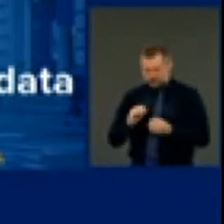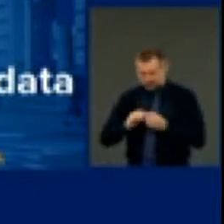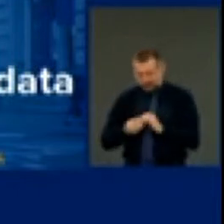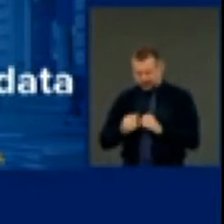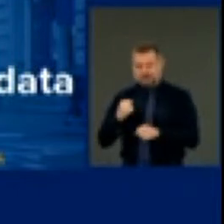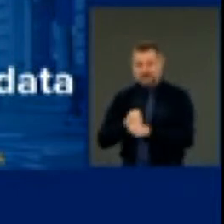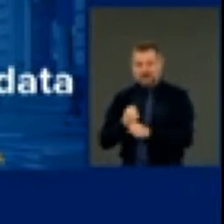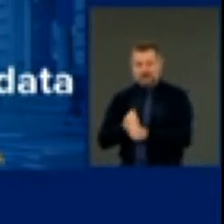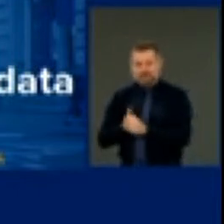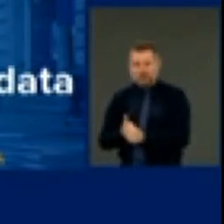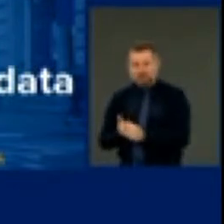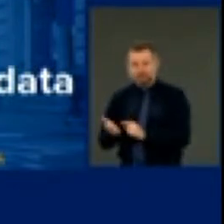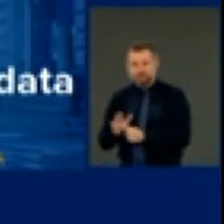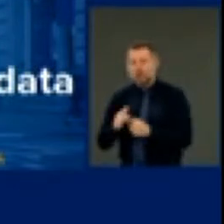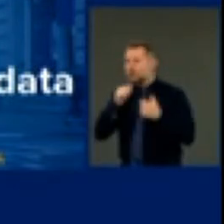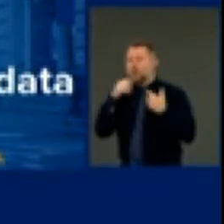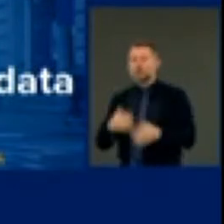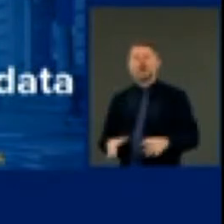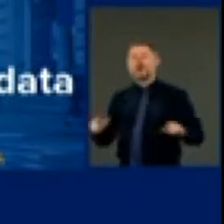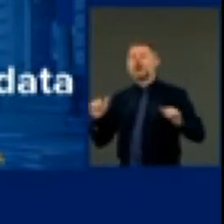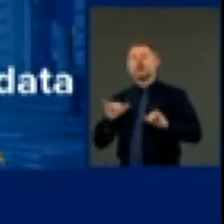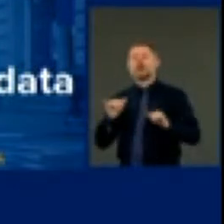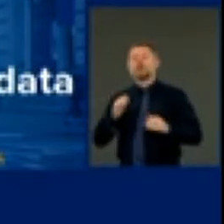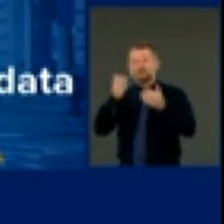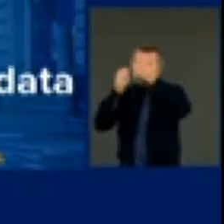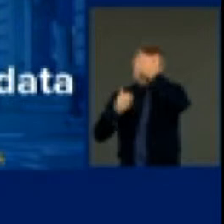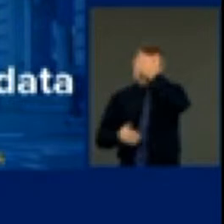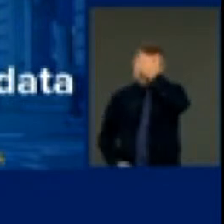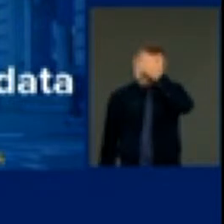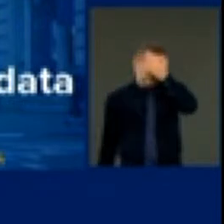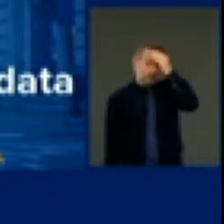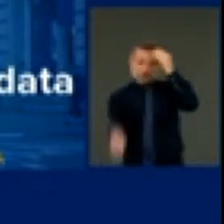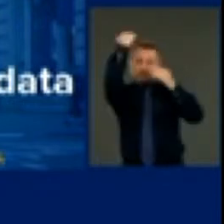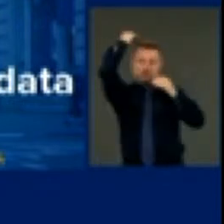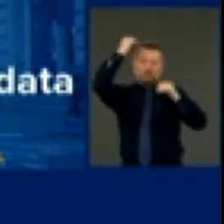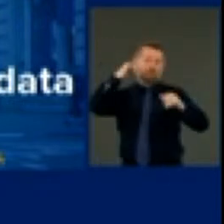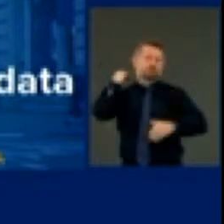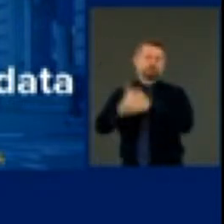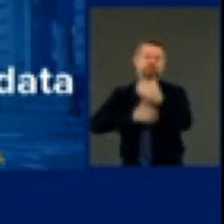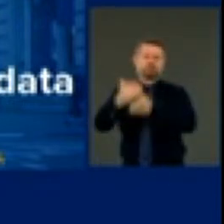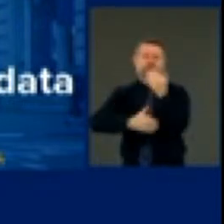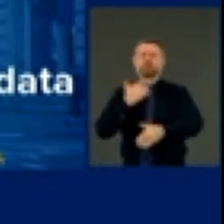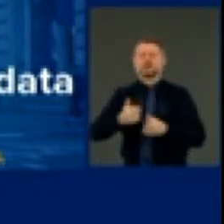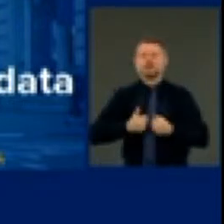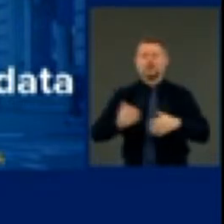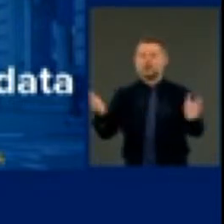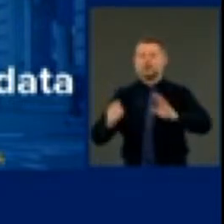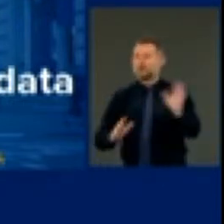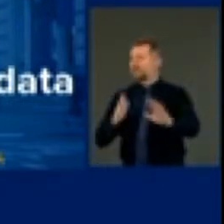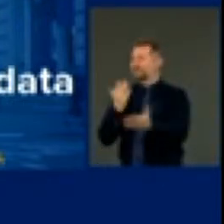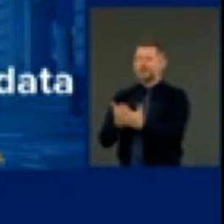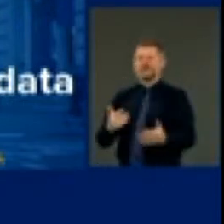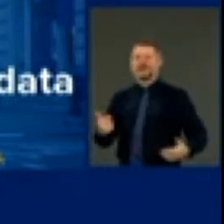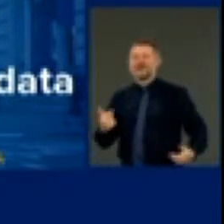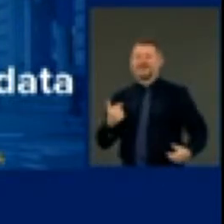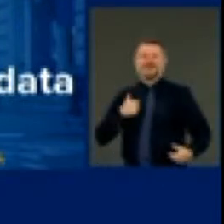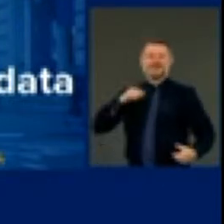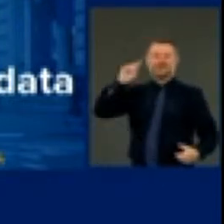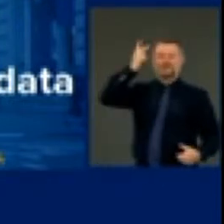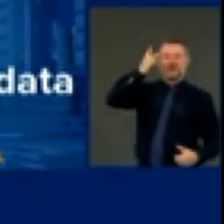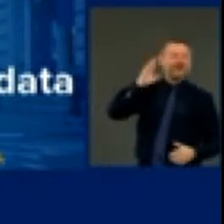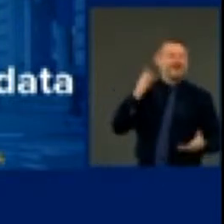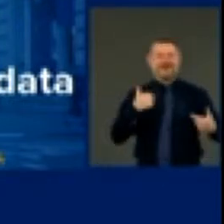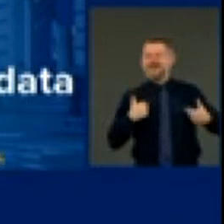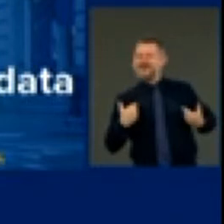reopen blindly as an expression of political ideology. We're dealing with a virus. The virus doesn't have a